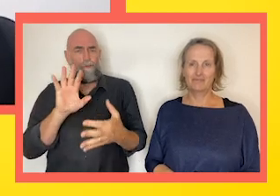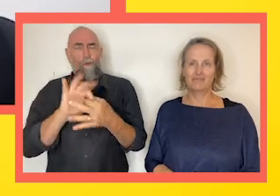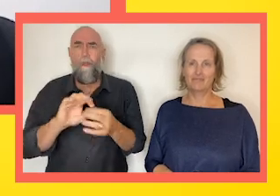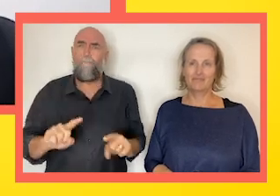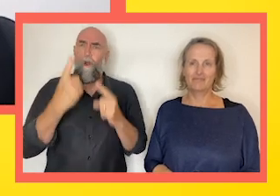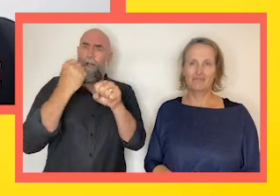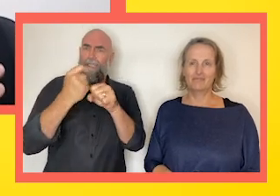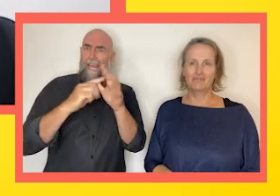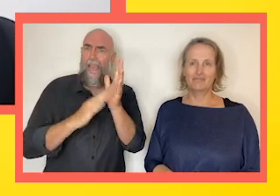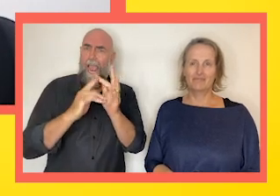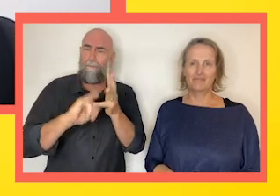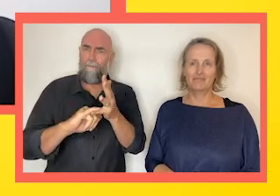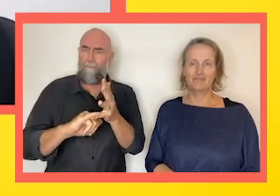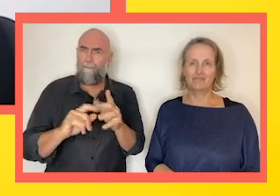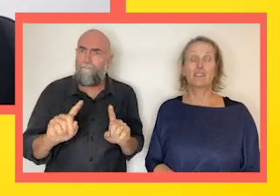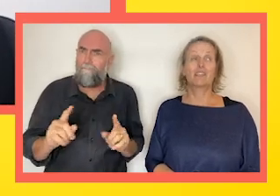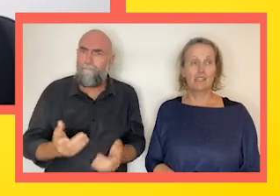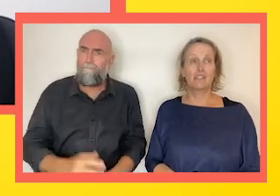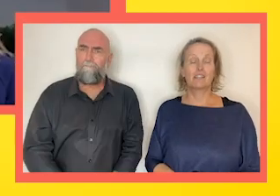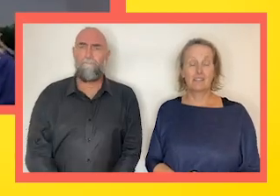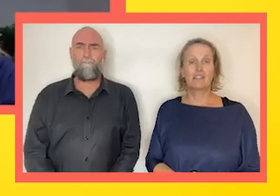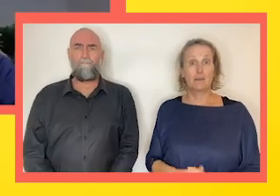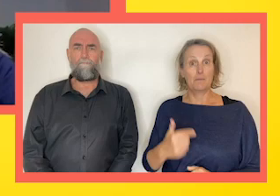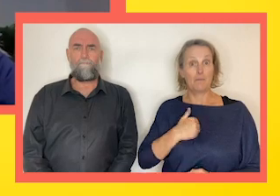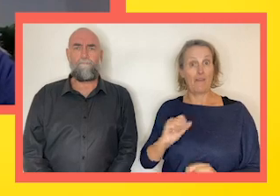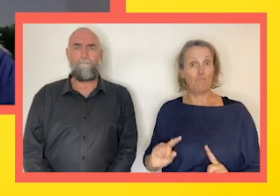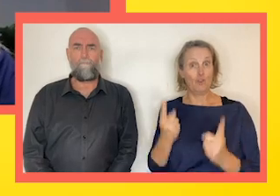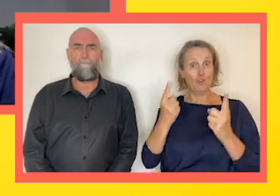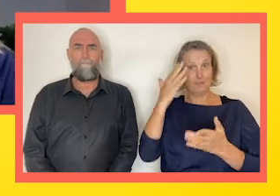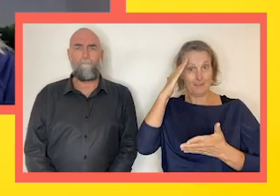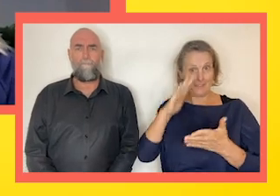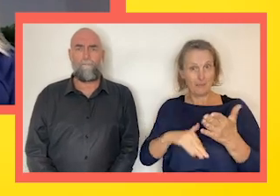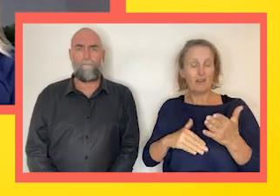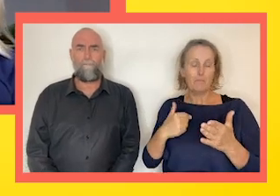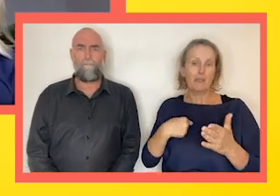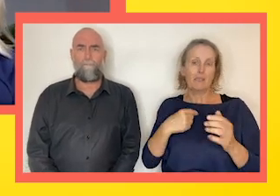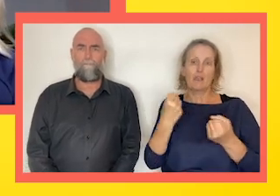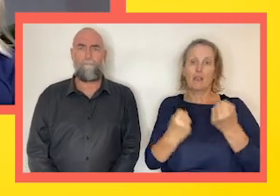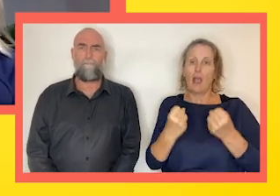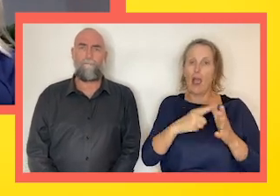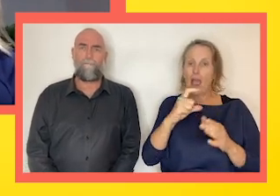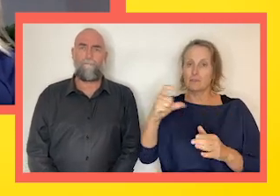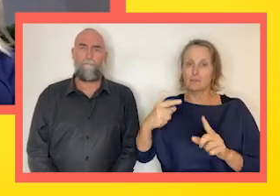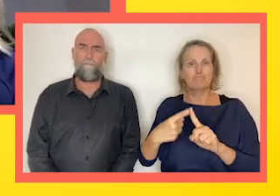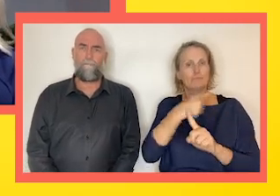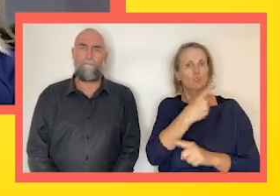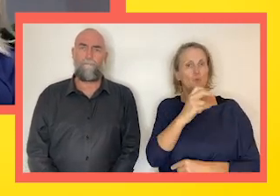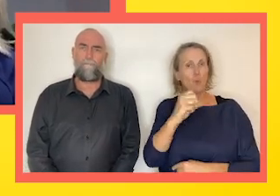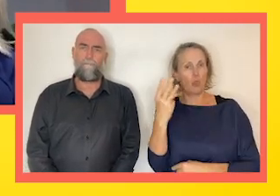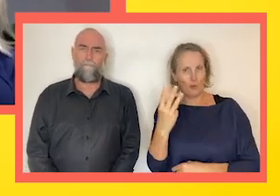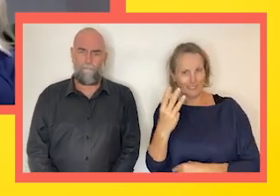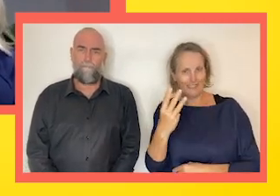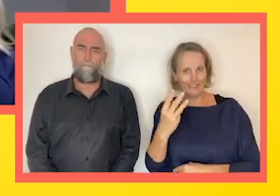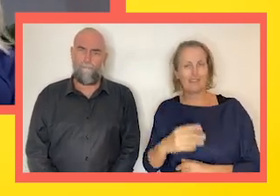games experience? Tell me that story. The first games experience, so my accident was in